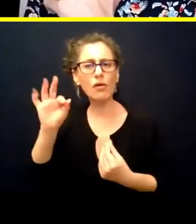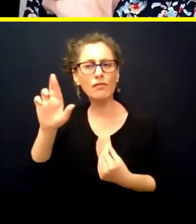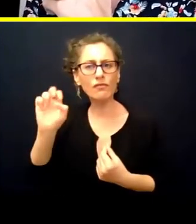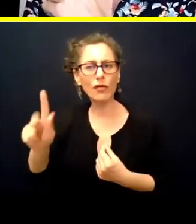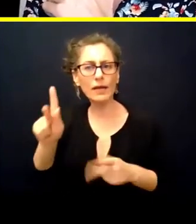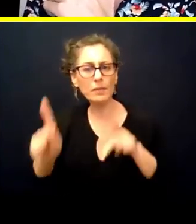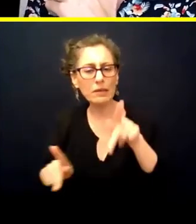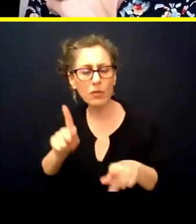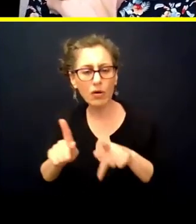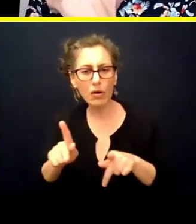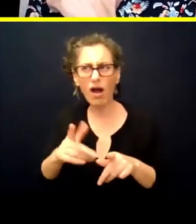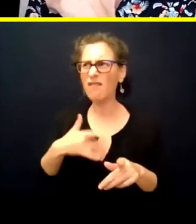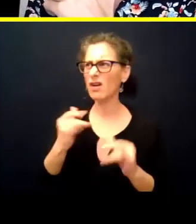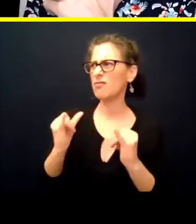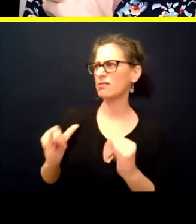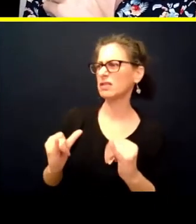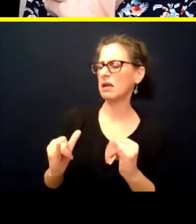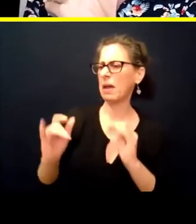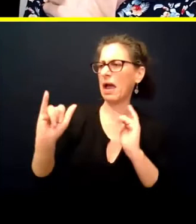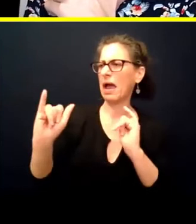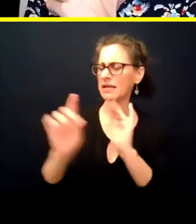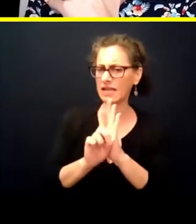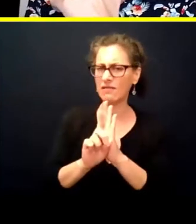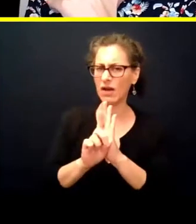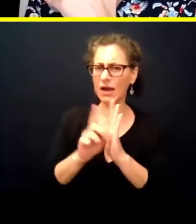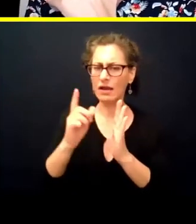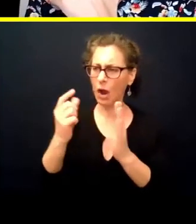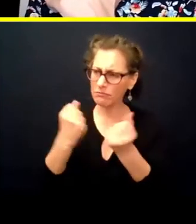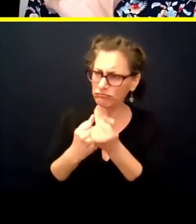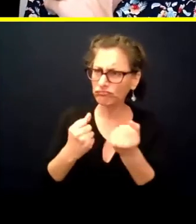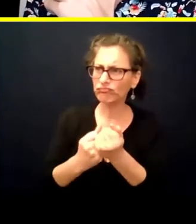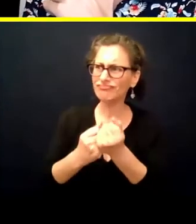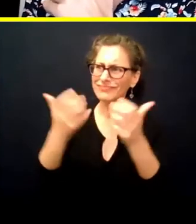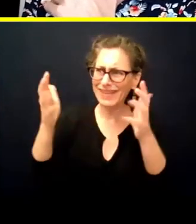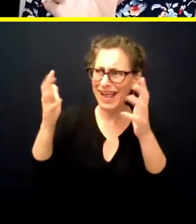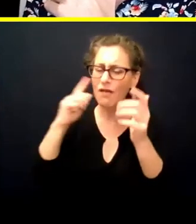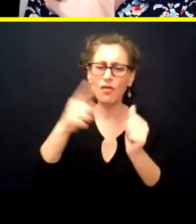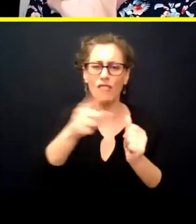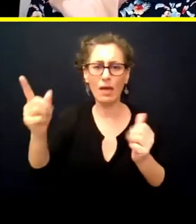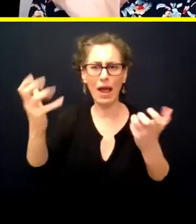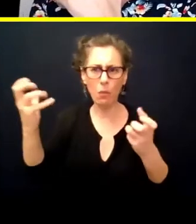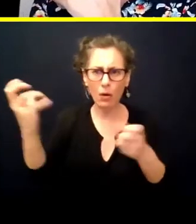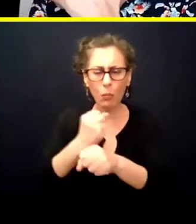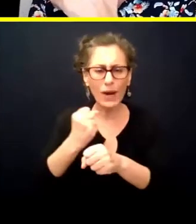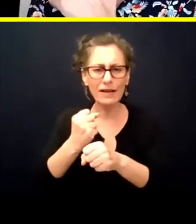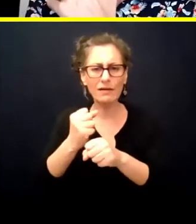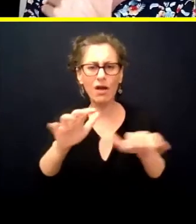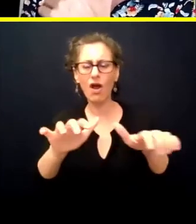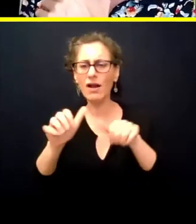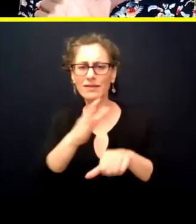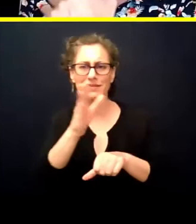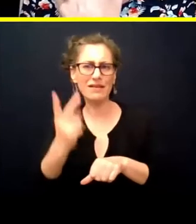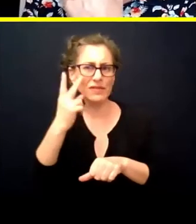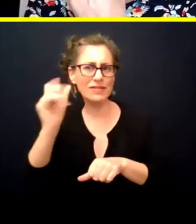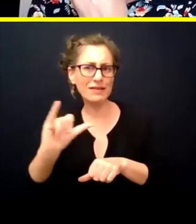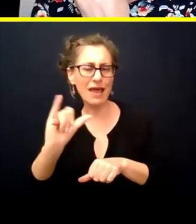ones that you identified with. They were the ones that you rooted for. They were the ones you wanted to see win. Audiences had never seen anything like